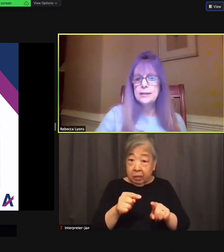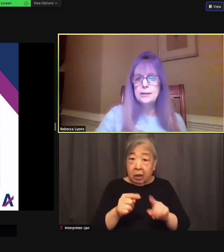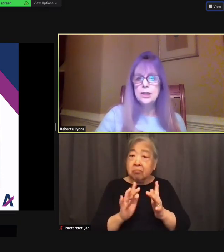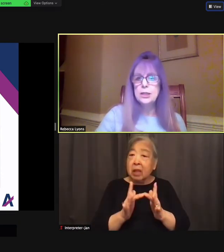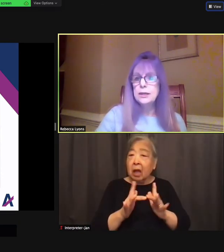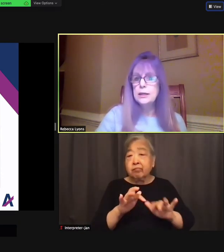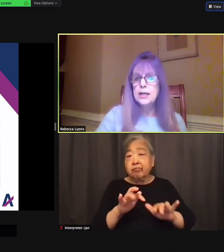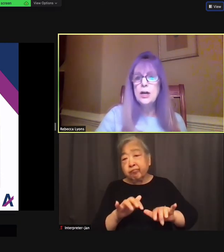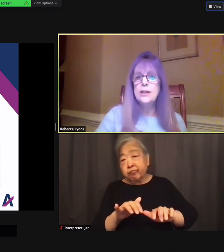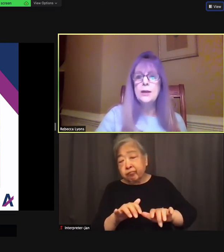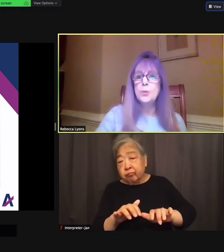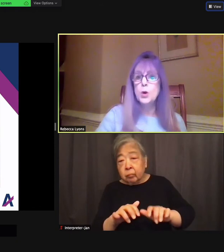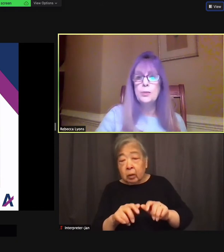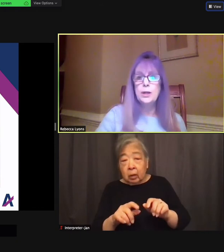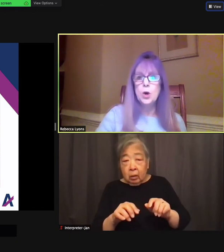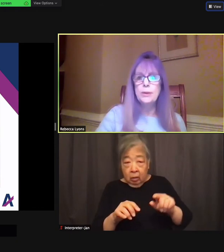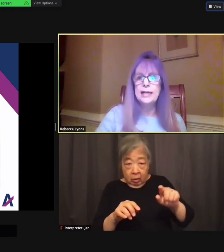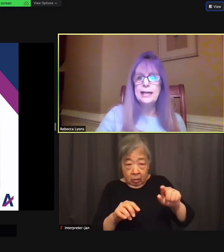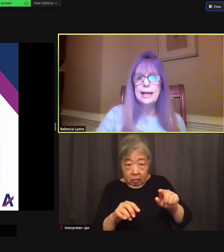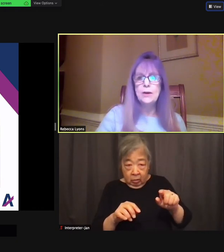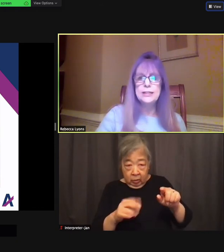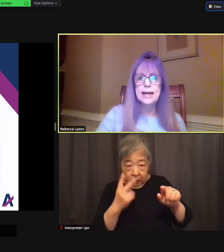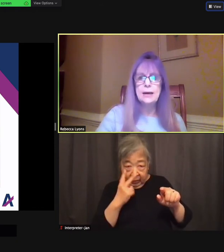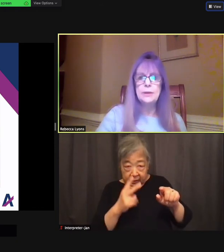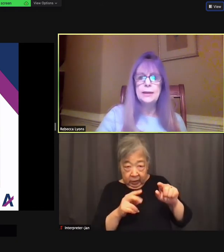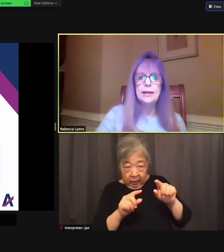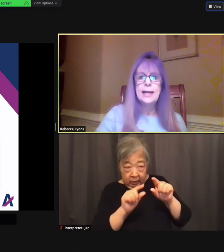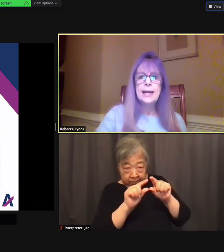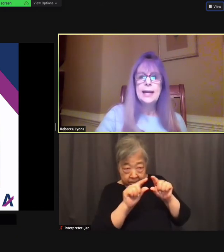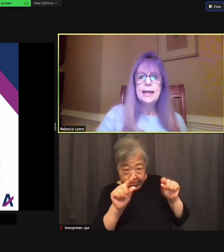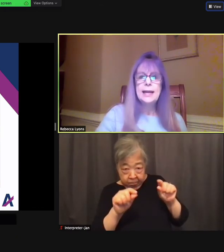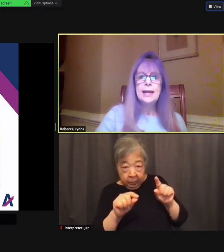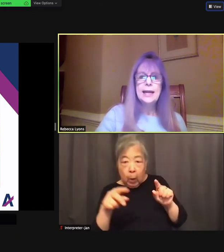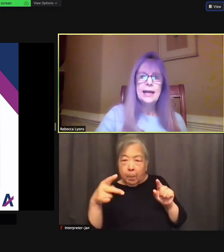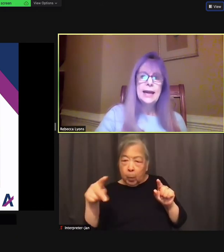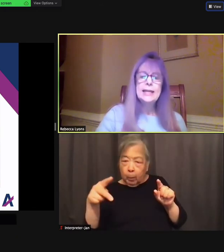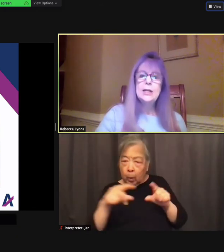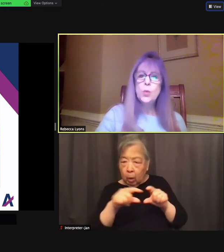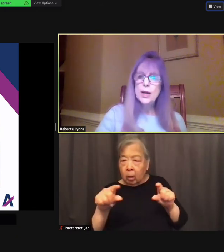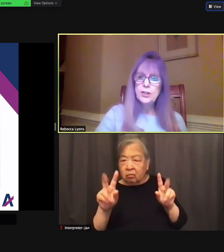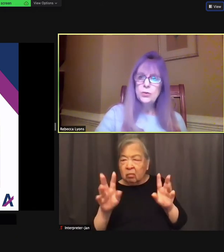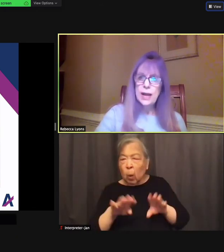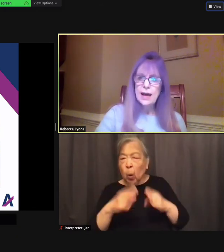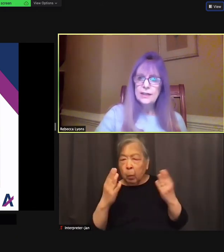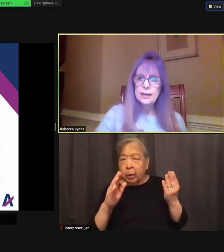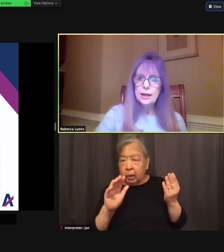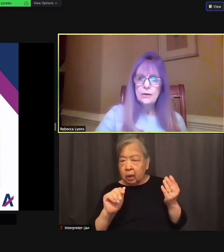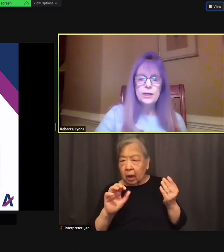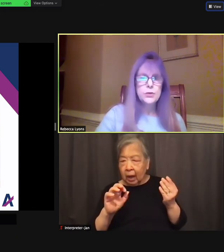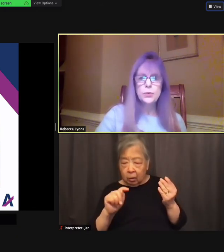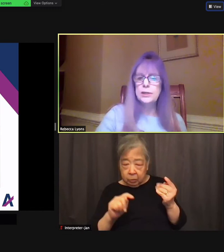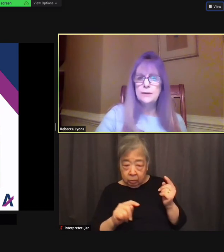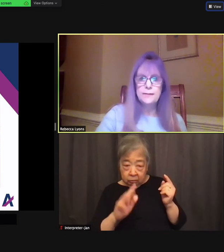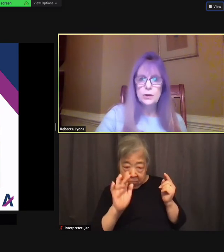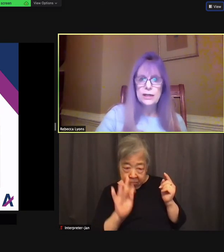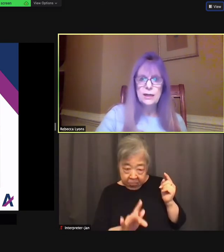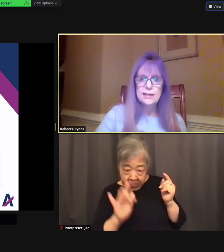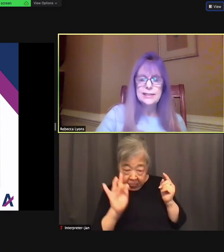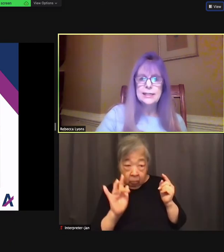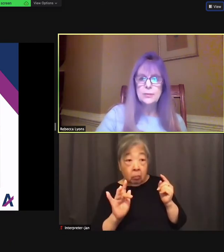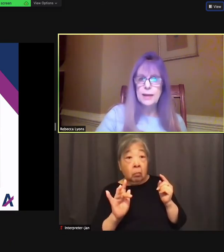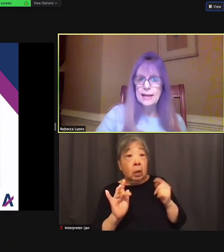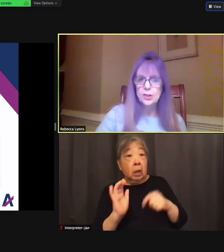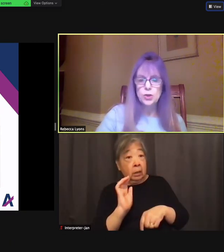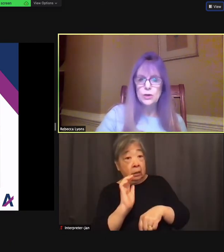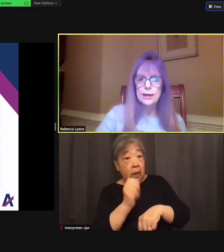Just click on the purple Open an Account tab. And then once you have an account, it's really very